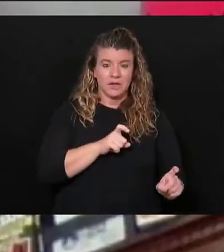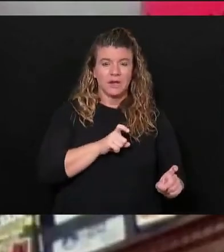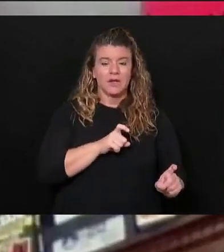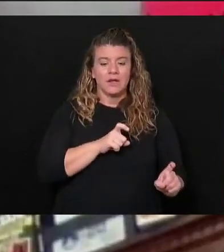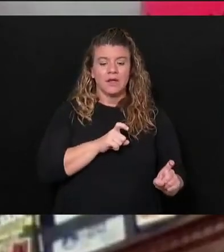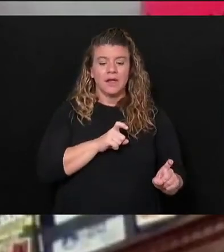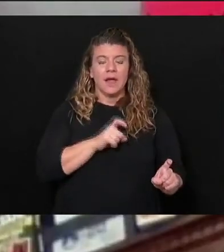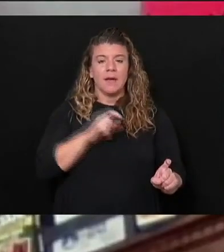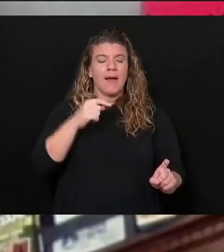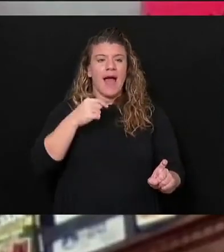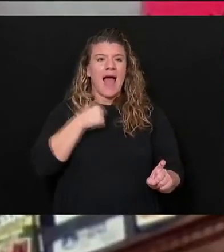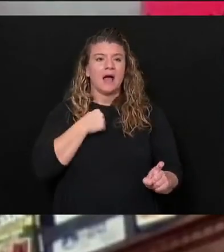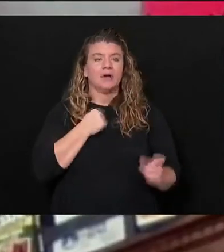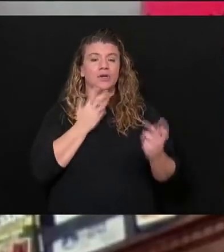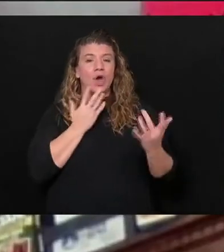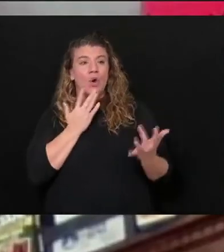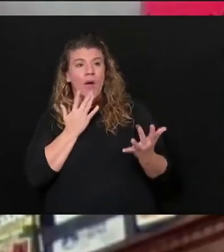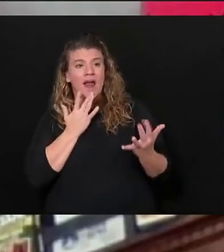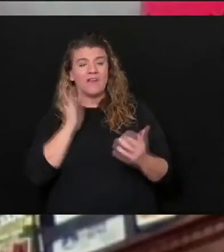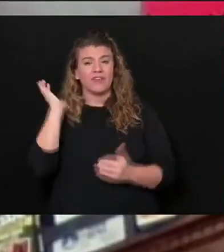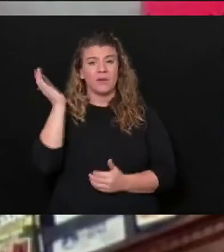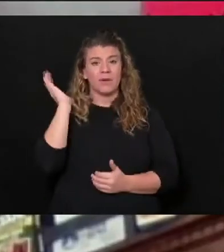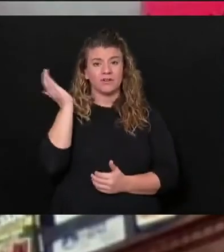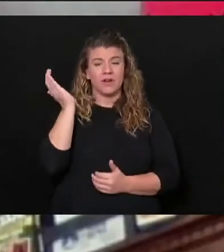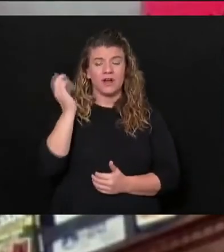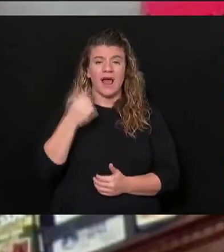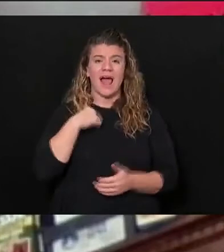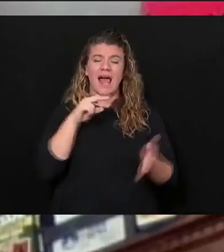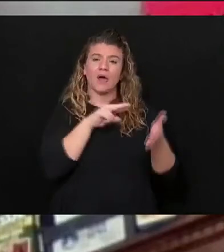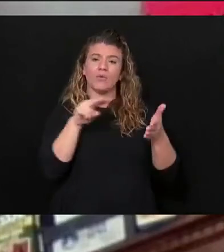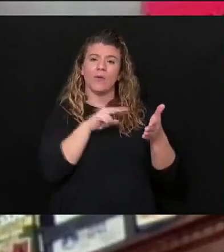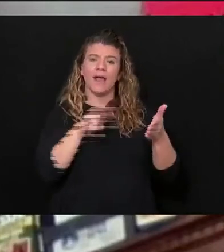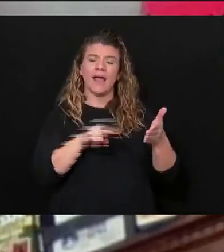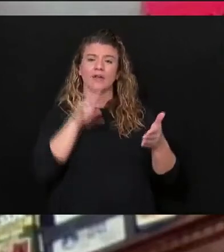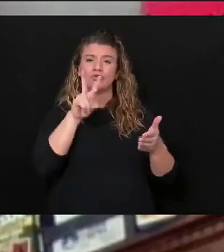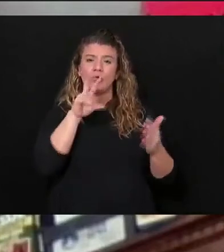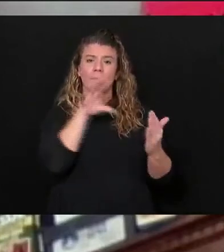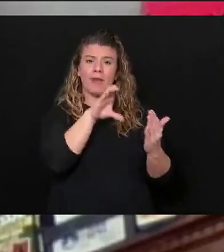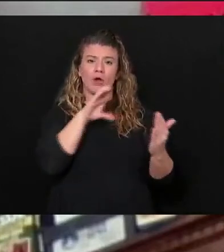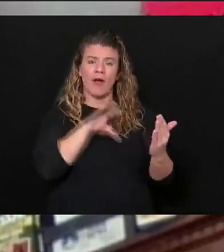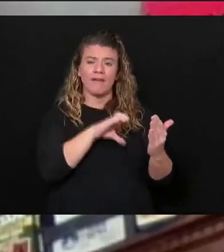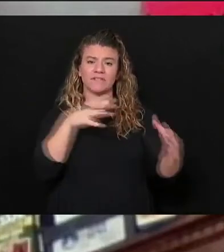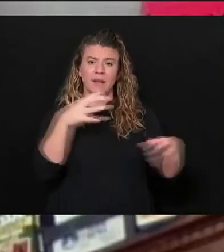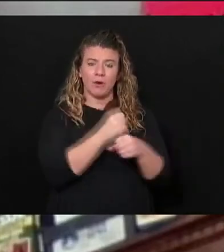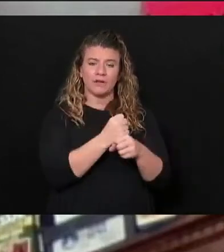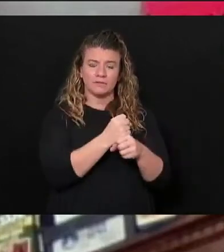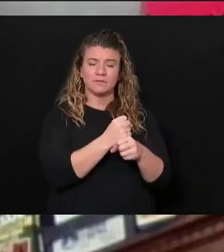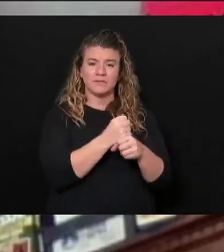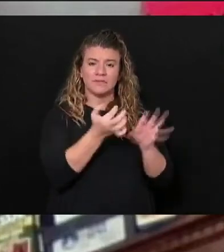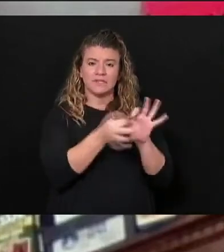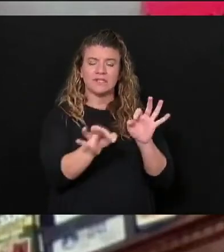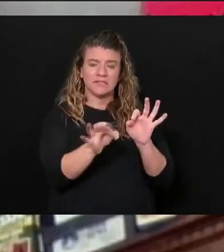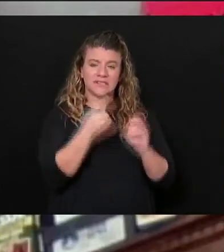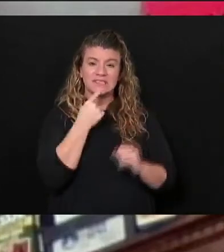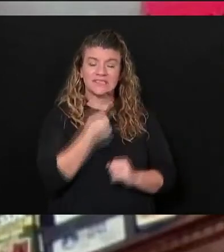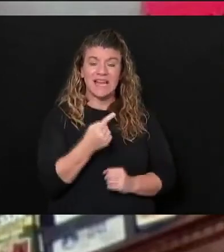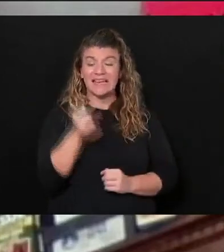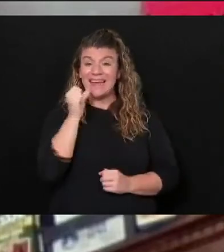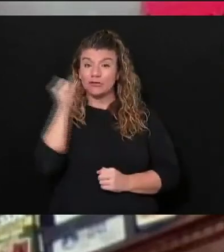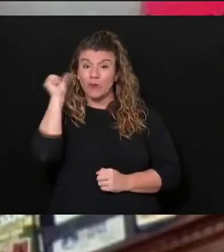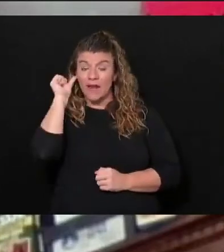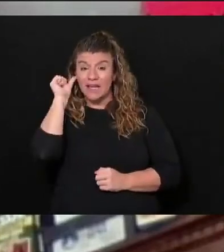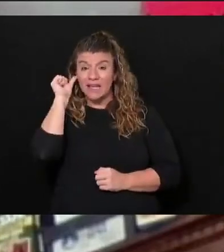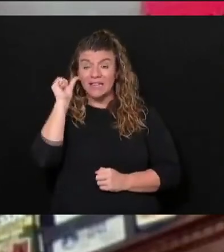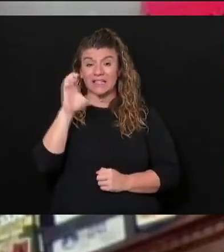just, while I was waiting for the briefing to start, I read just a two-sentence summary saying that just yesterday